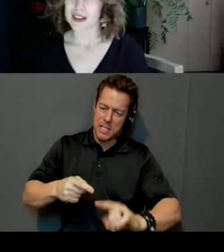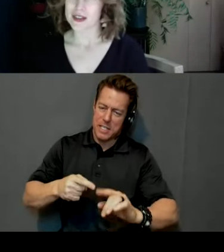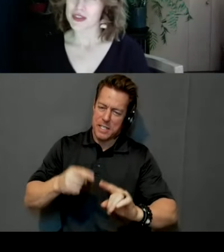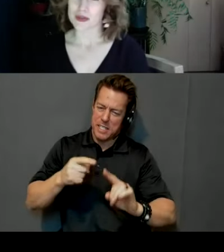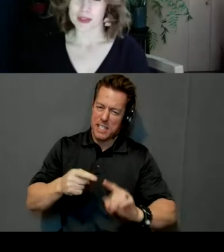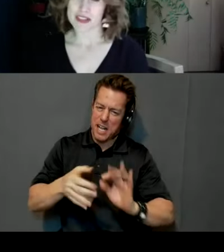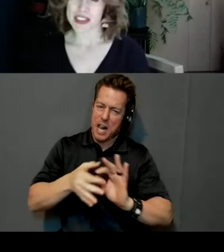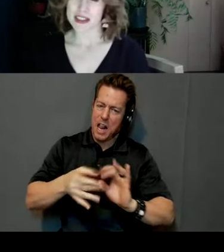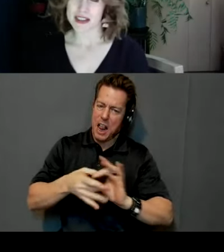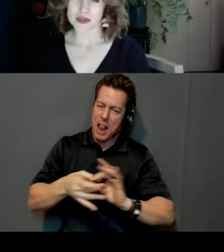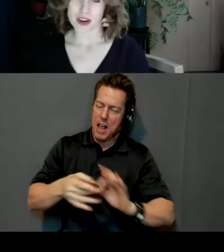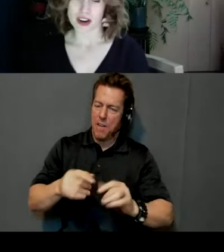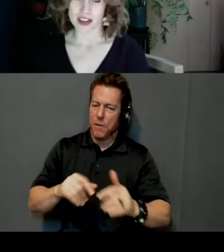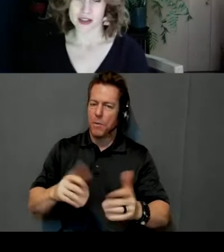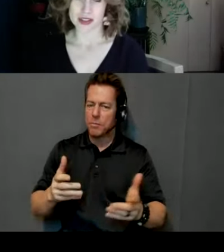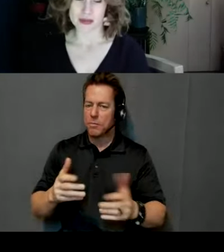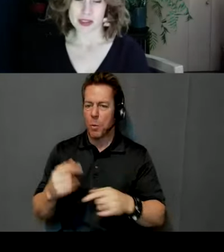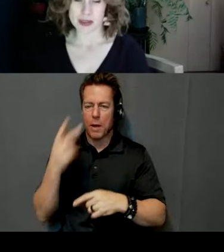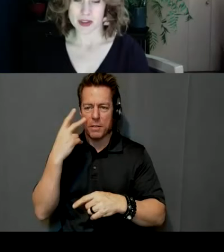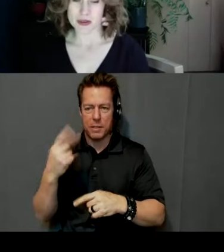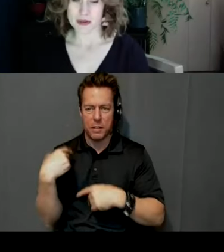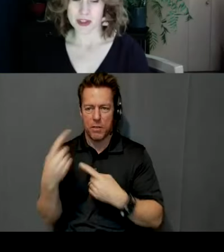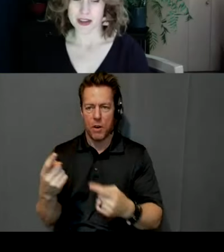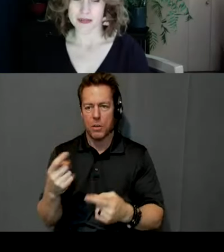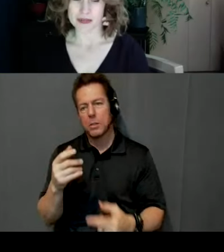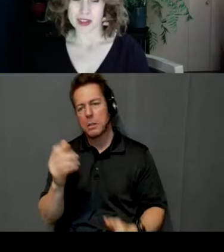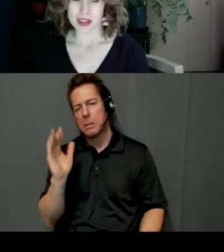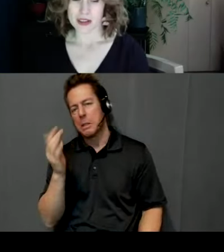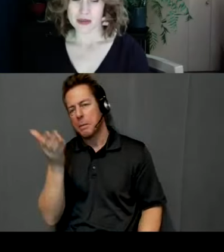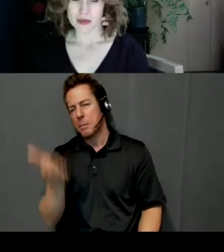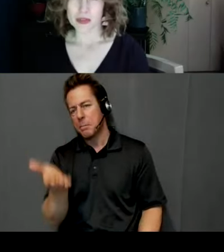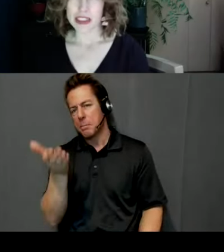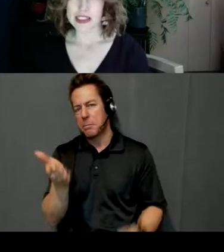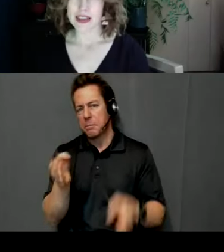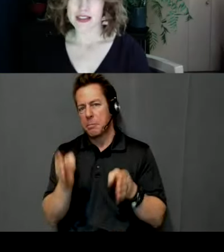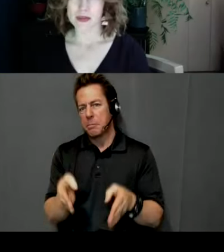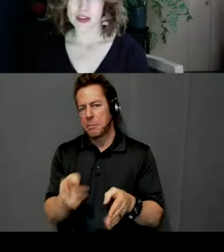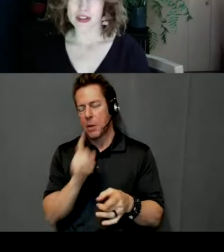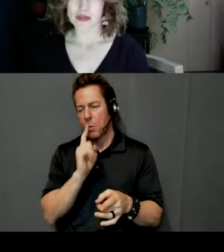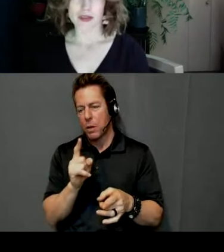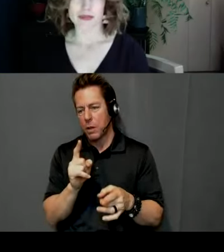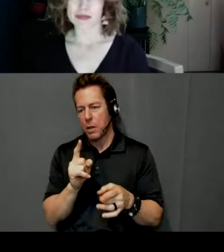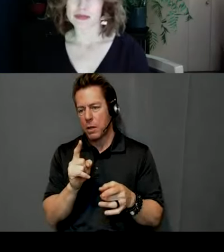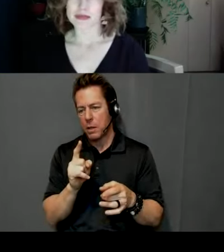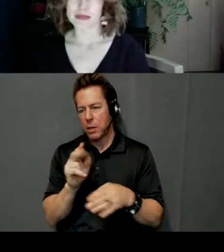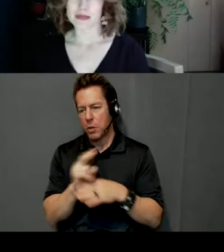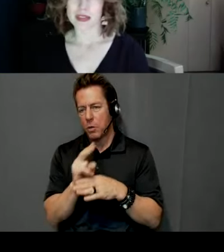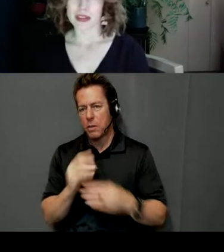say, you know, just from what I've seen so far, you seem to be someone who really takes inspiration